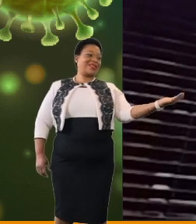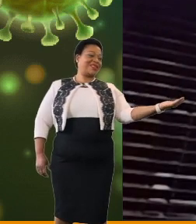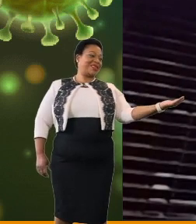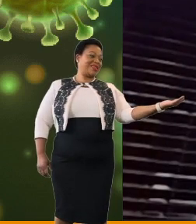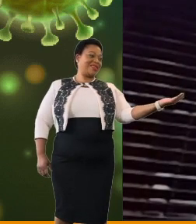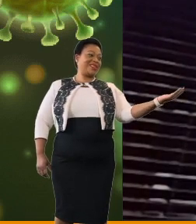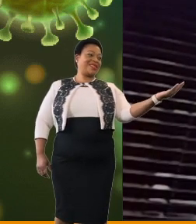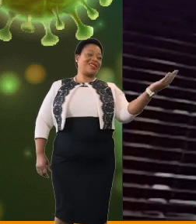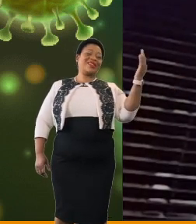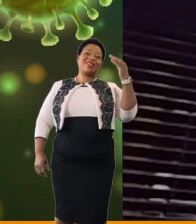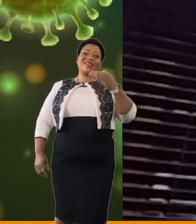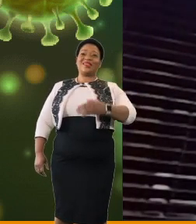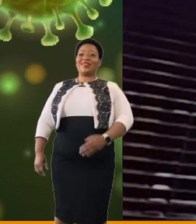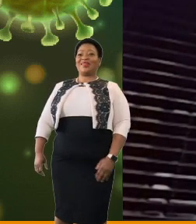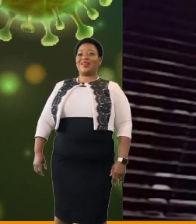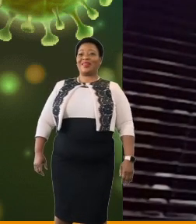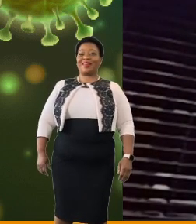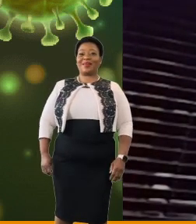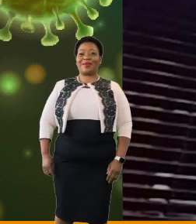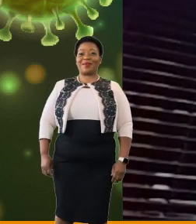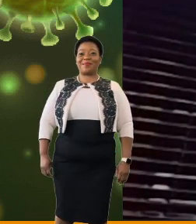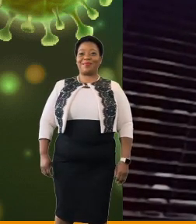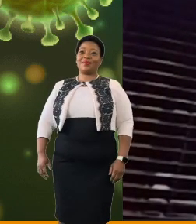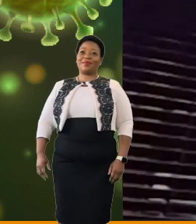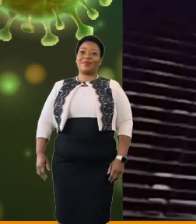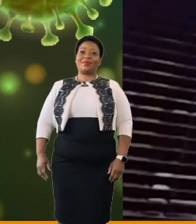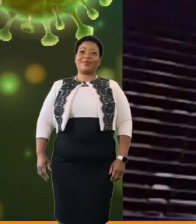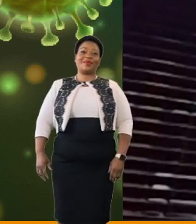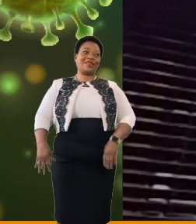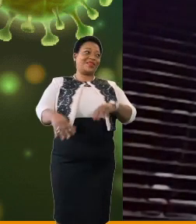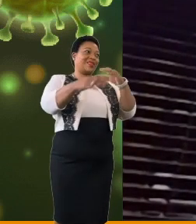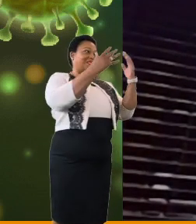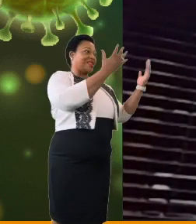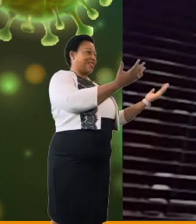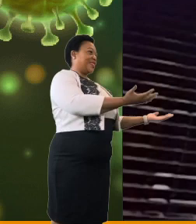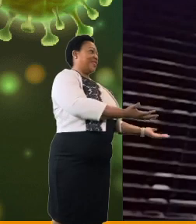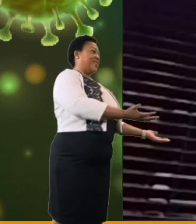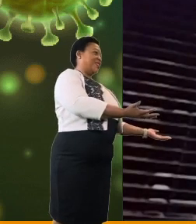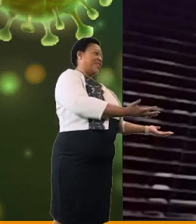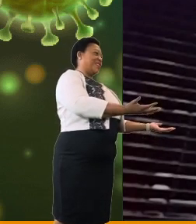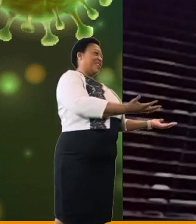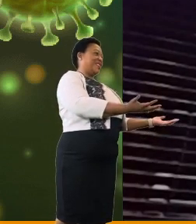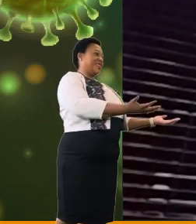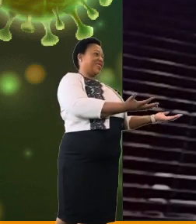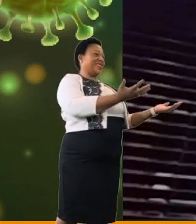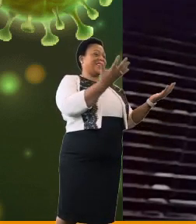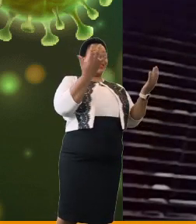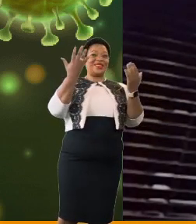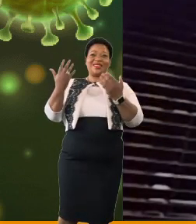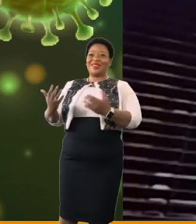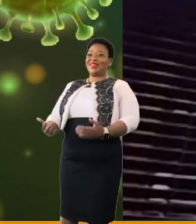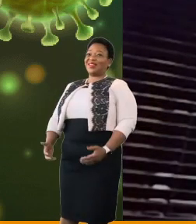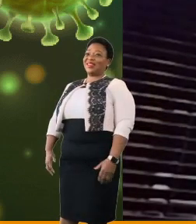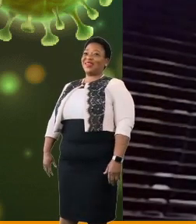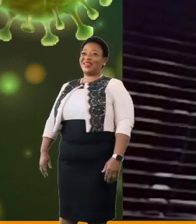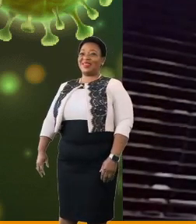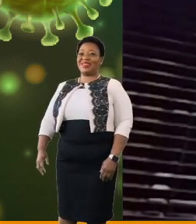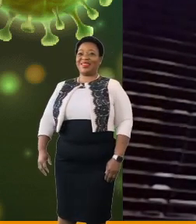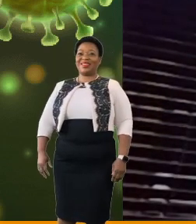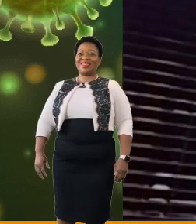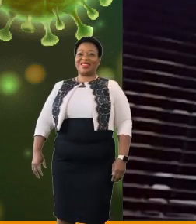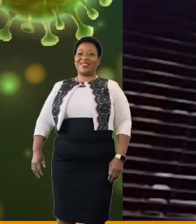post the lockdown there is a recovery plan for the KZN